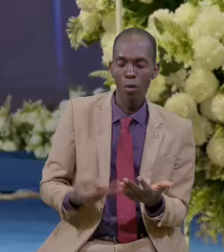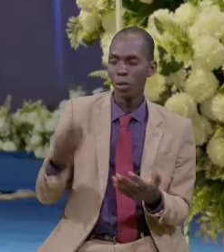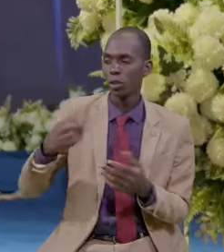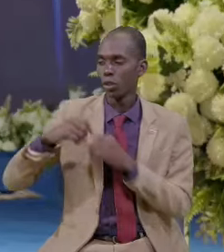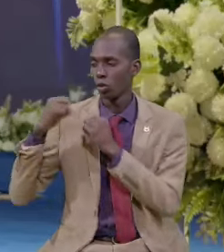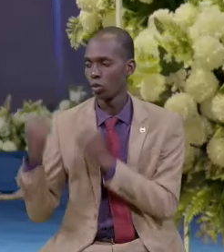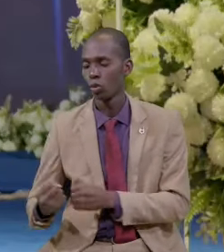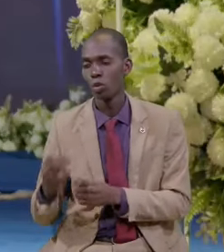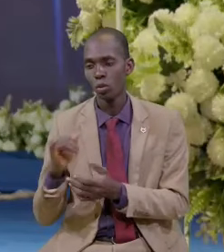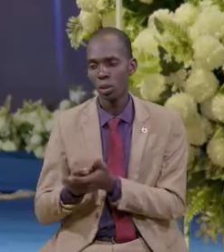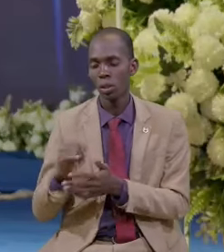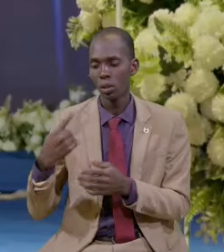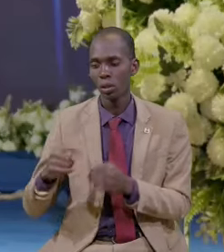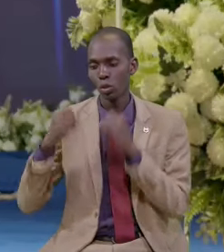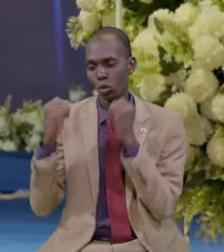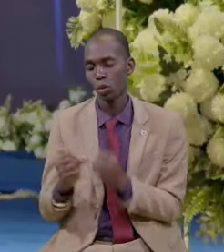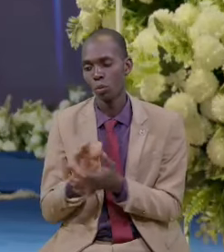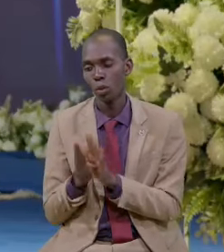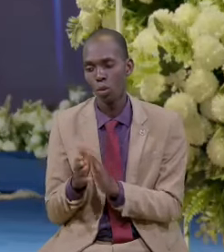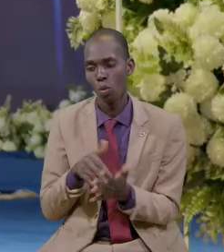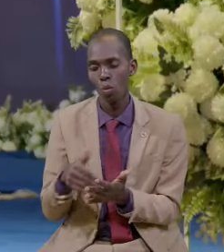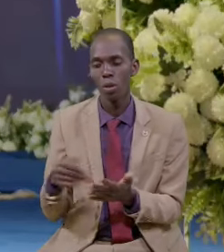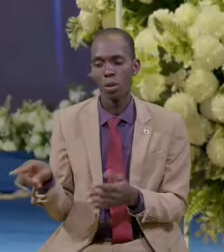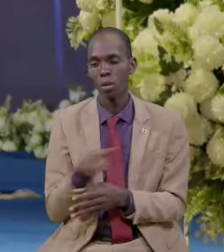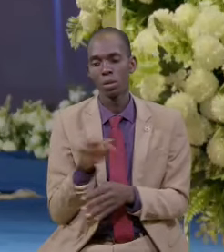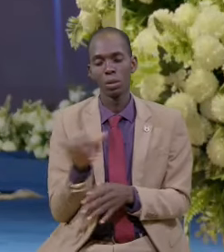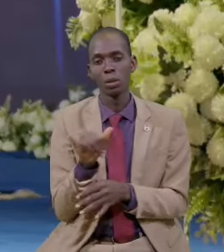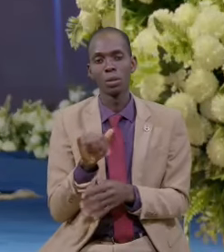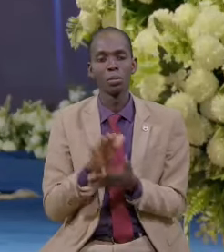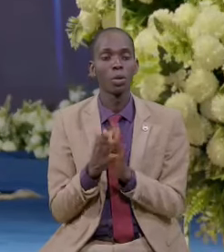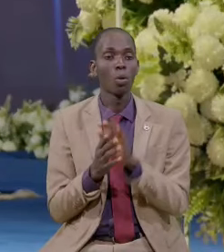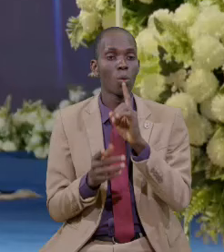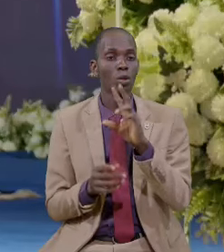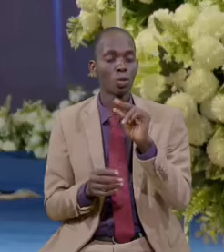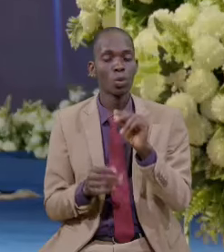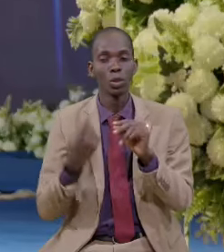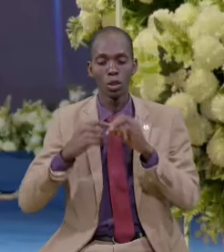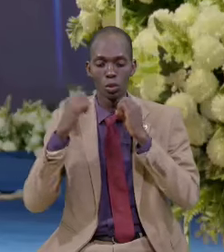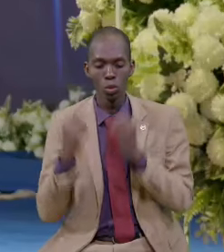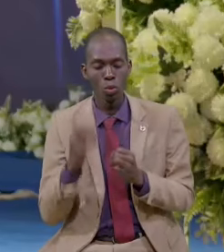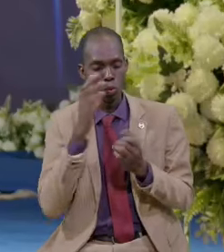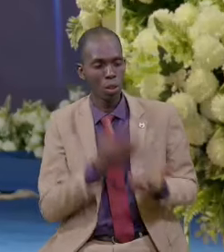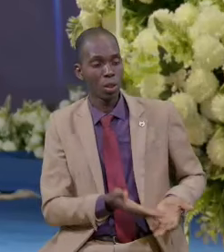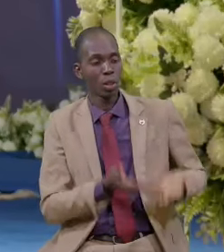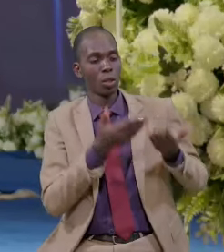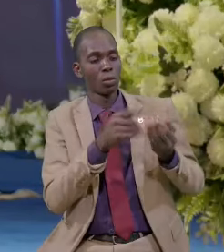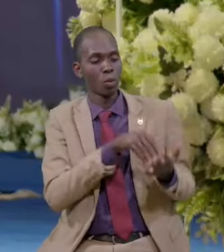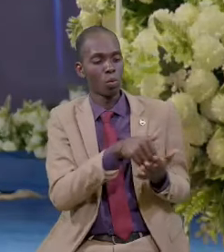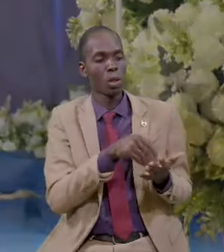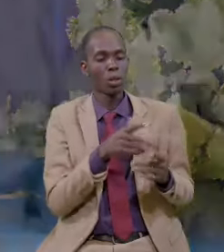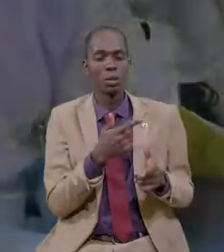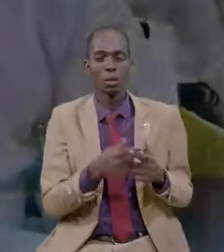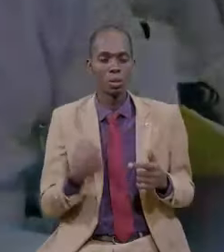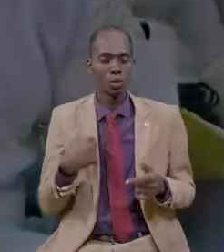be one. But the strong will lift up the weak, and then we are